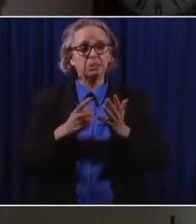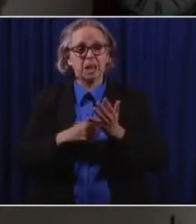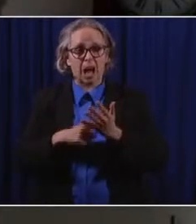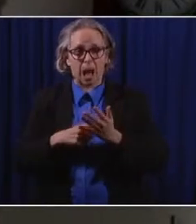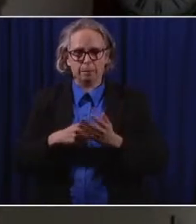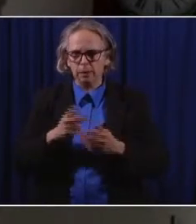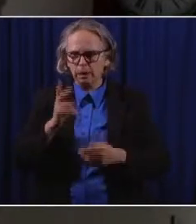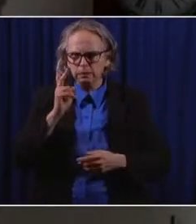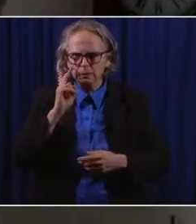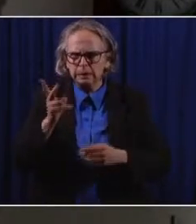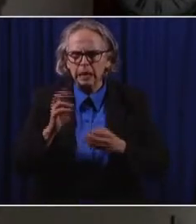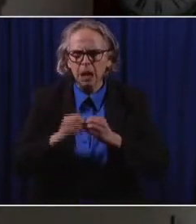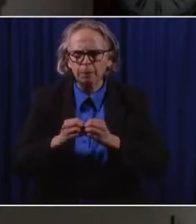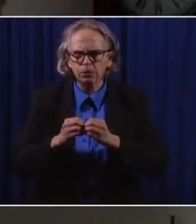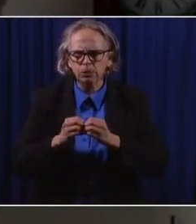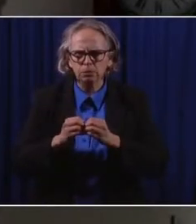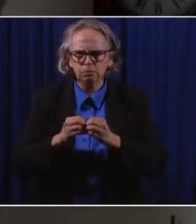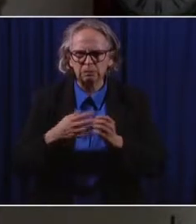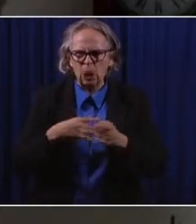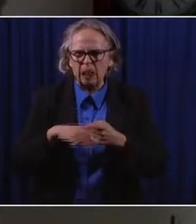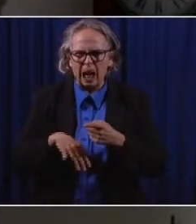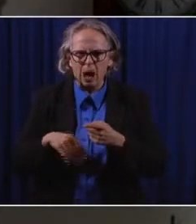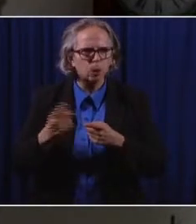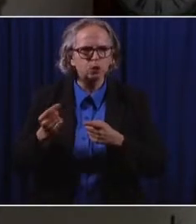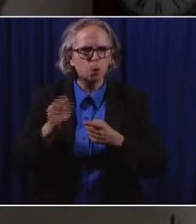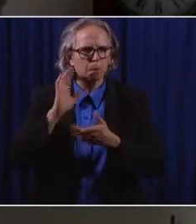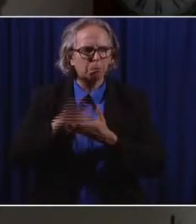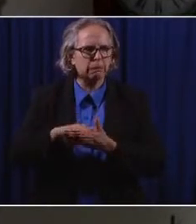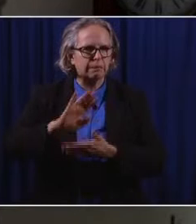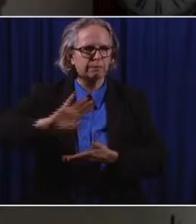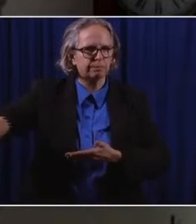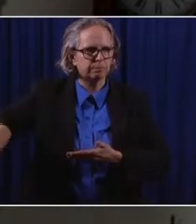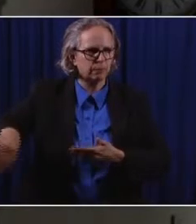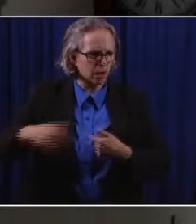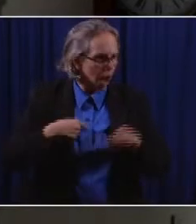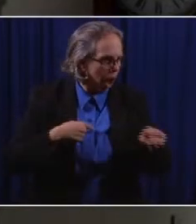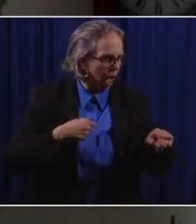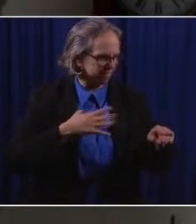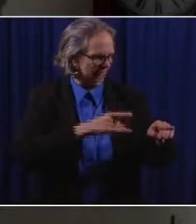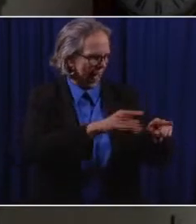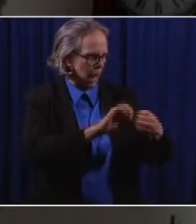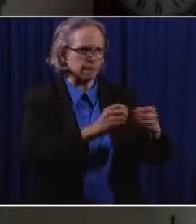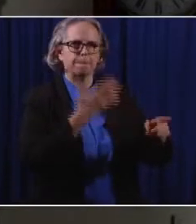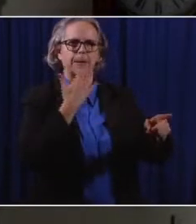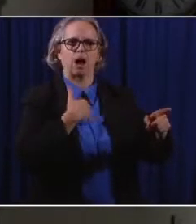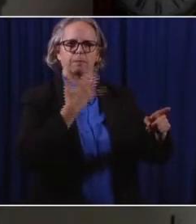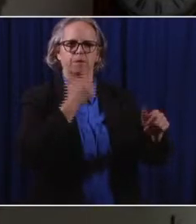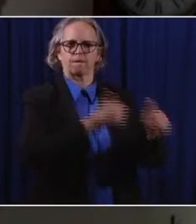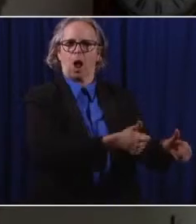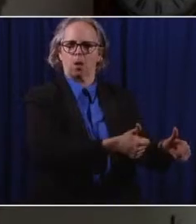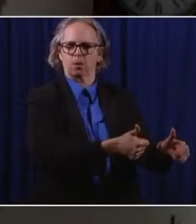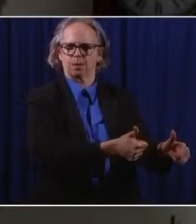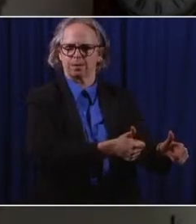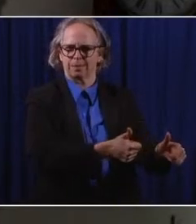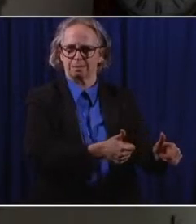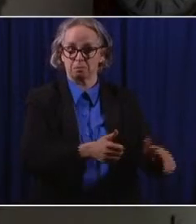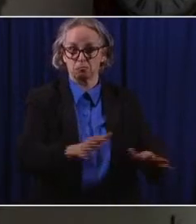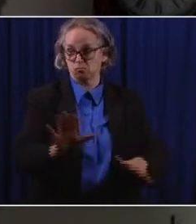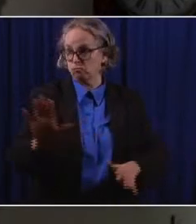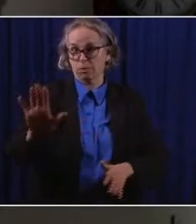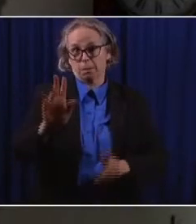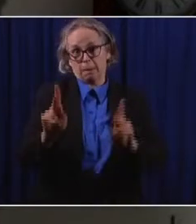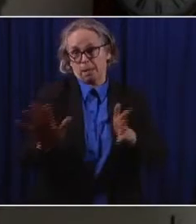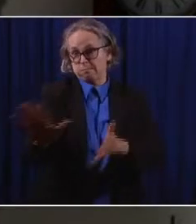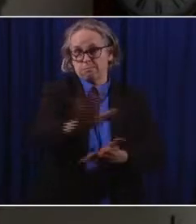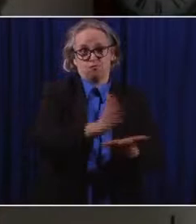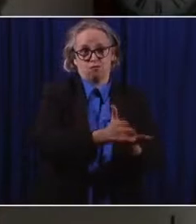numbers, and people can read into it what they want. I would simply say, try to look at all the things. If you can only